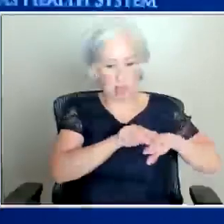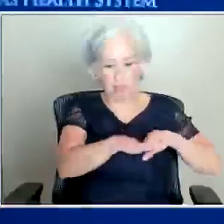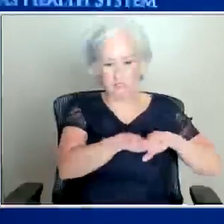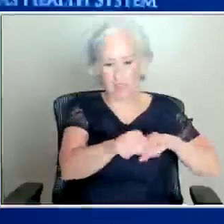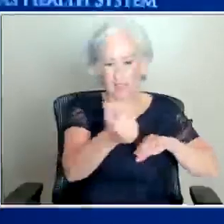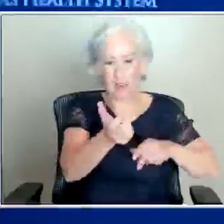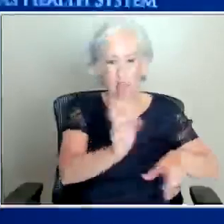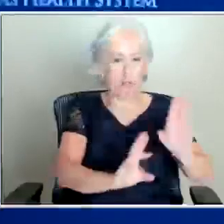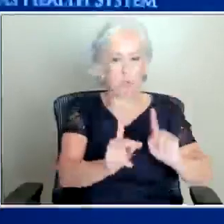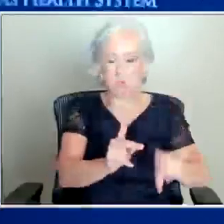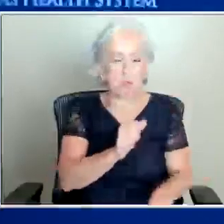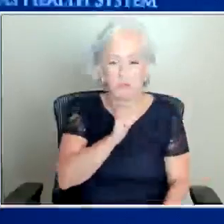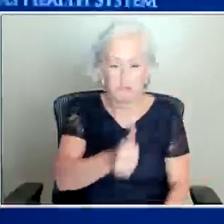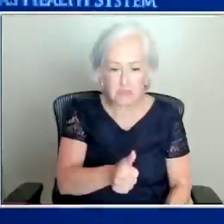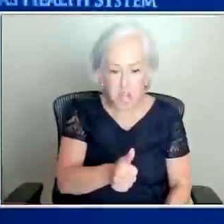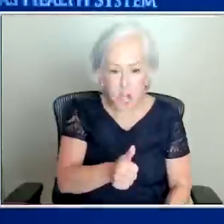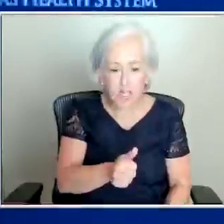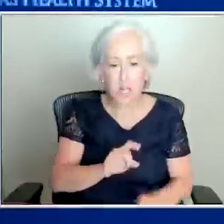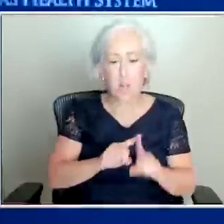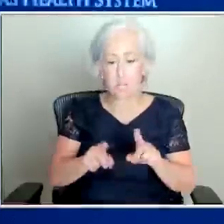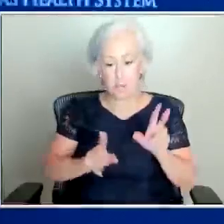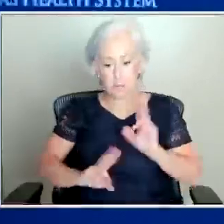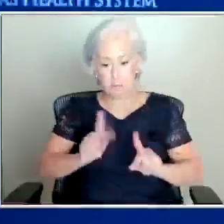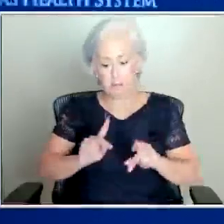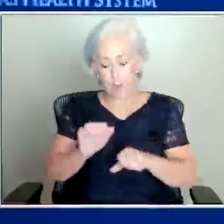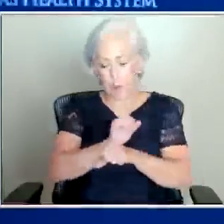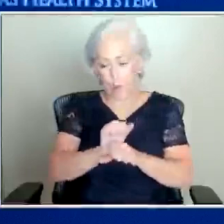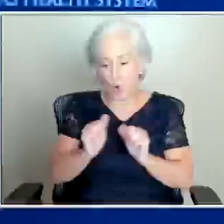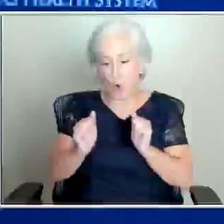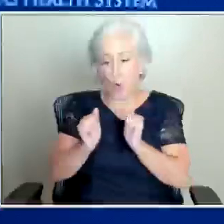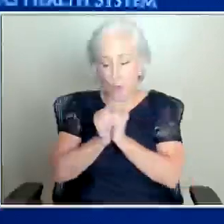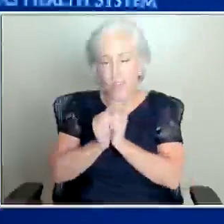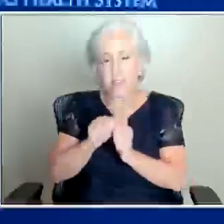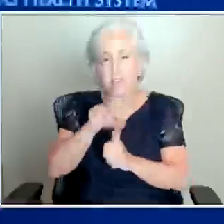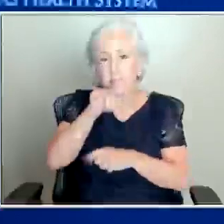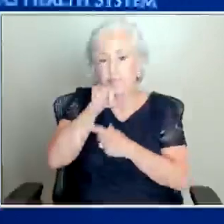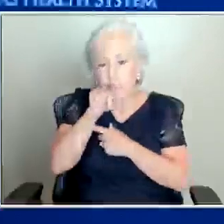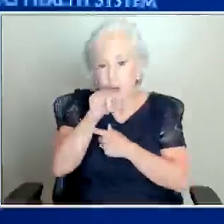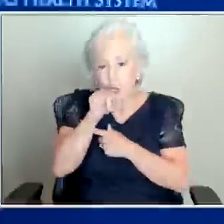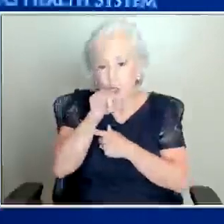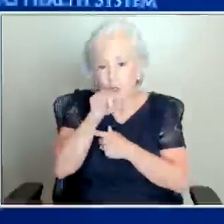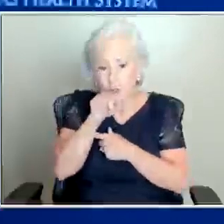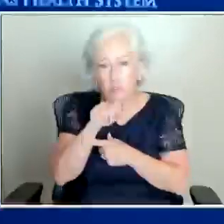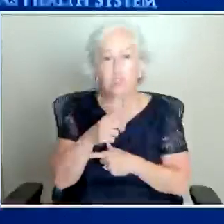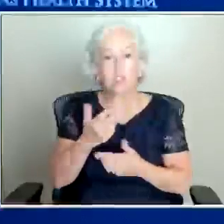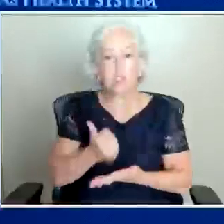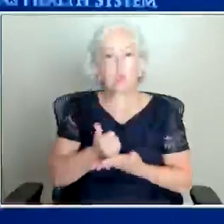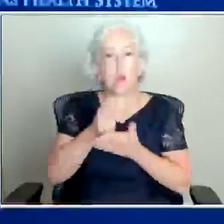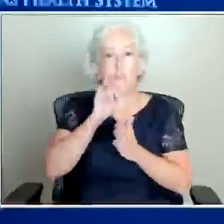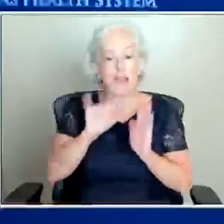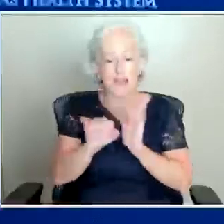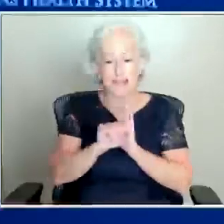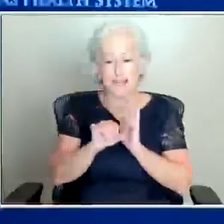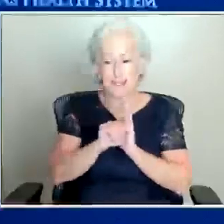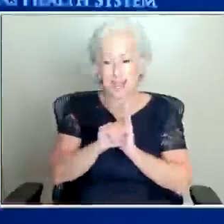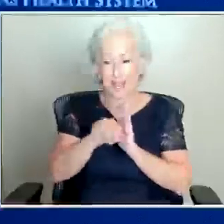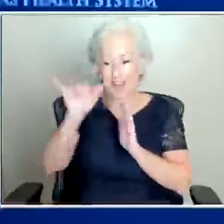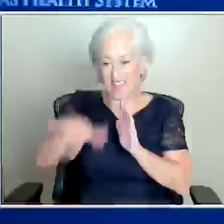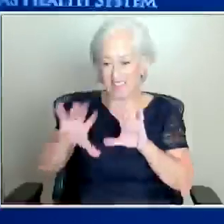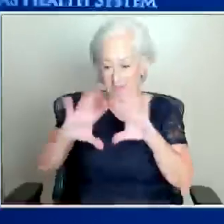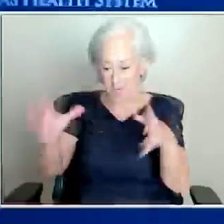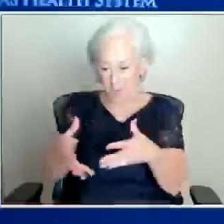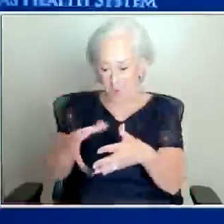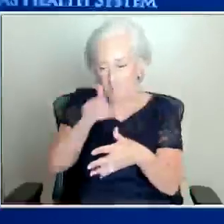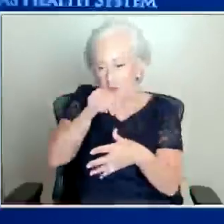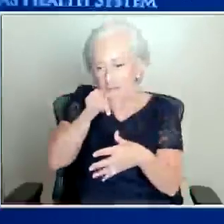working in and around those bird flocks to really understand, identify, number one, if they have an outbreak within those flocks, and then